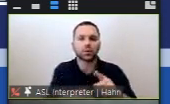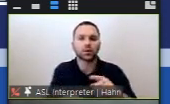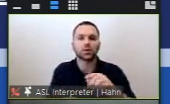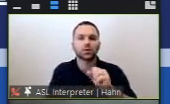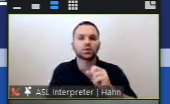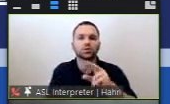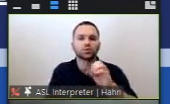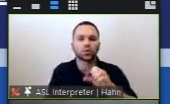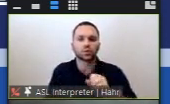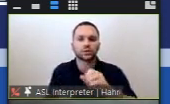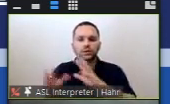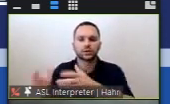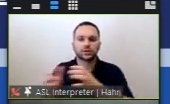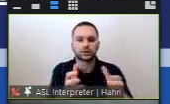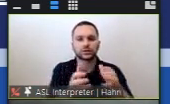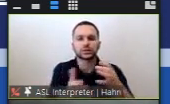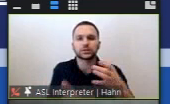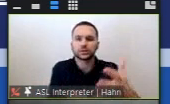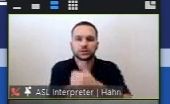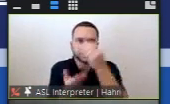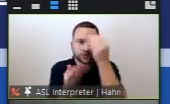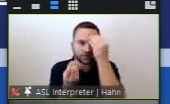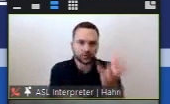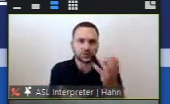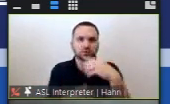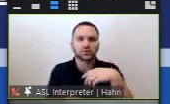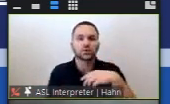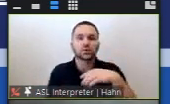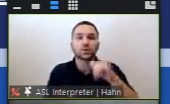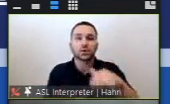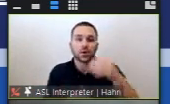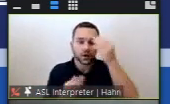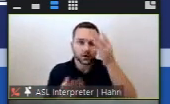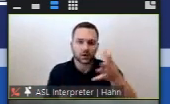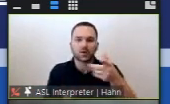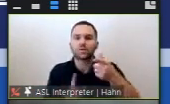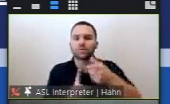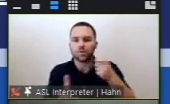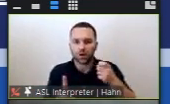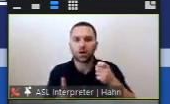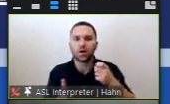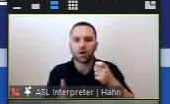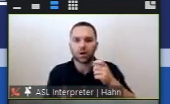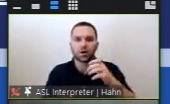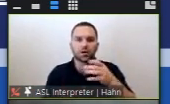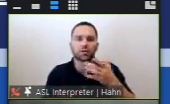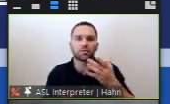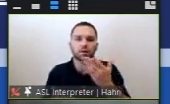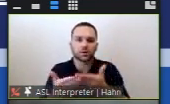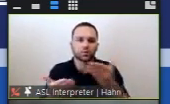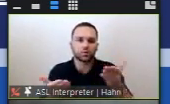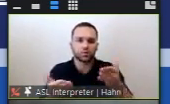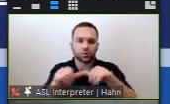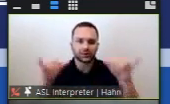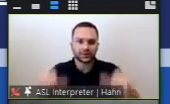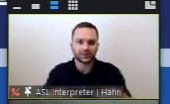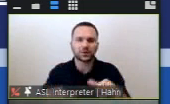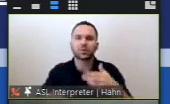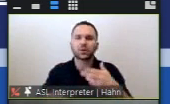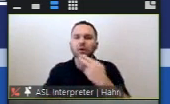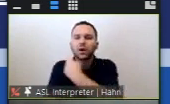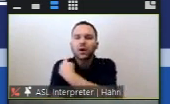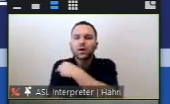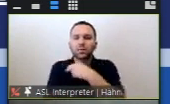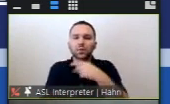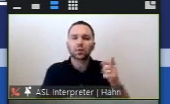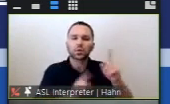data that you are talking about is data that comes to us through the EM resource system. It's a hospital reporting system. What the